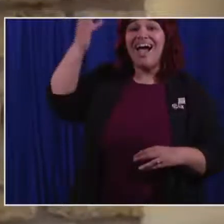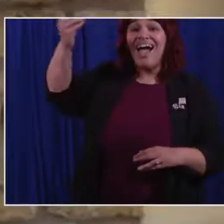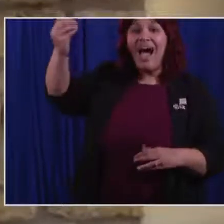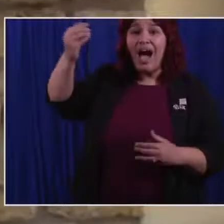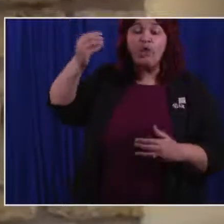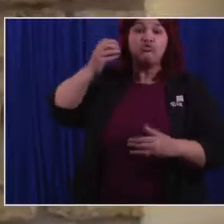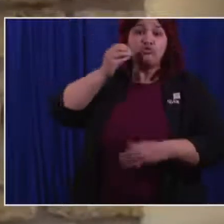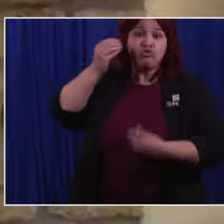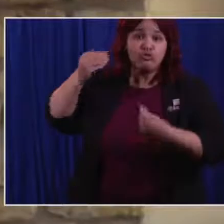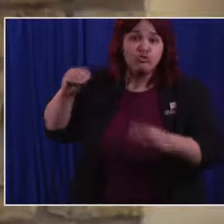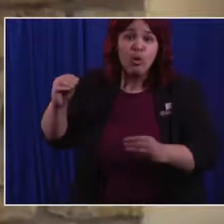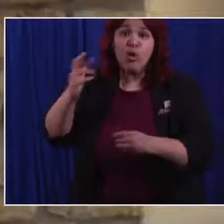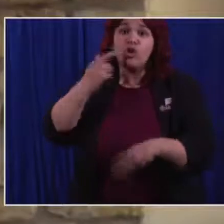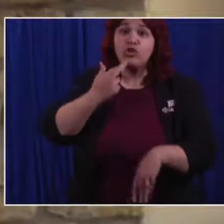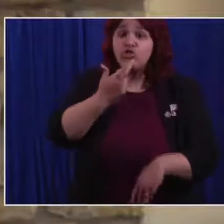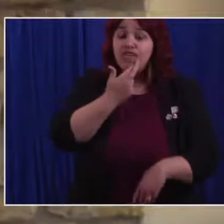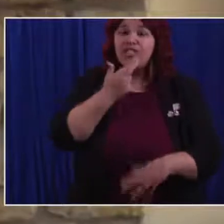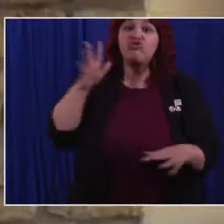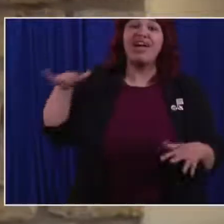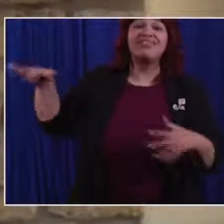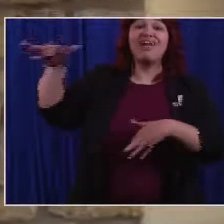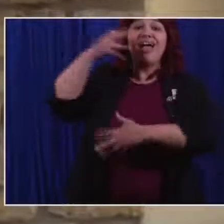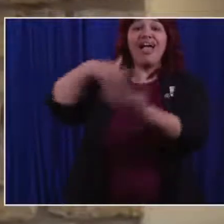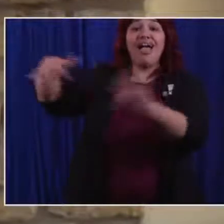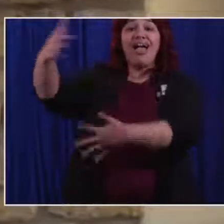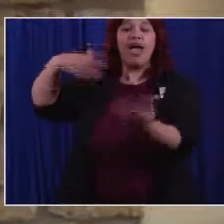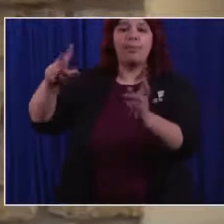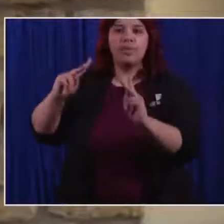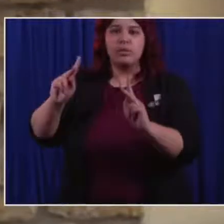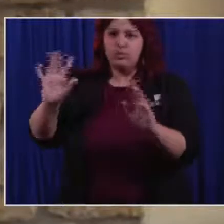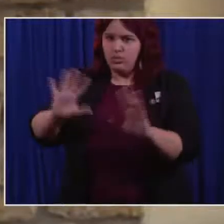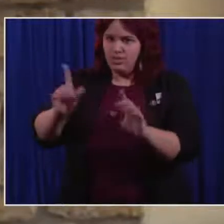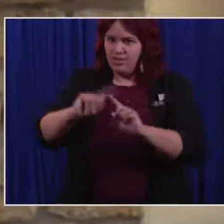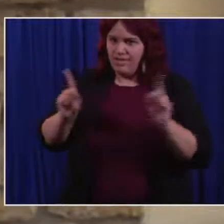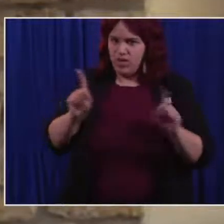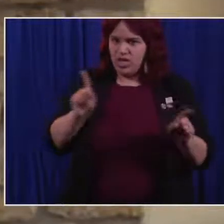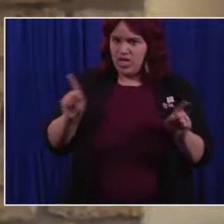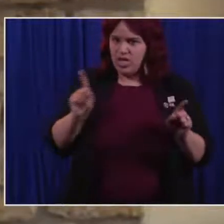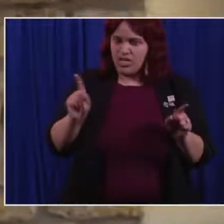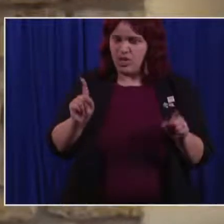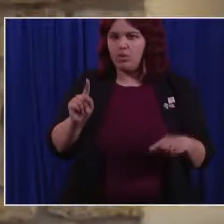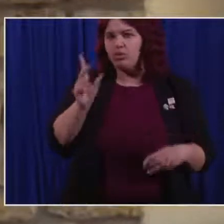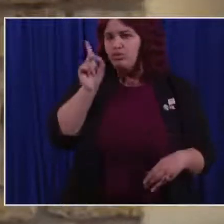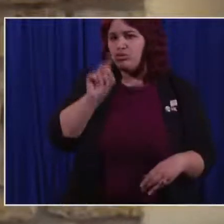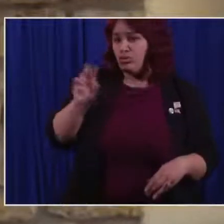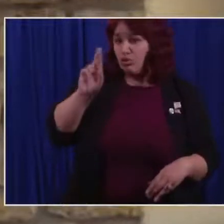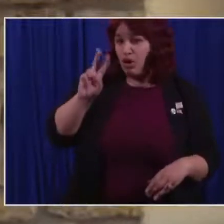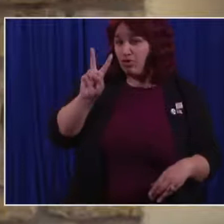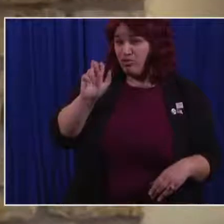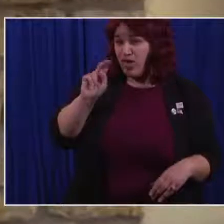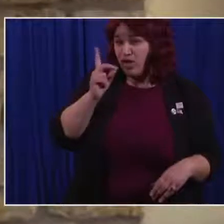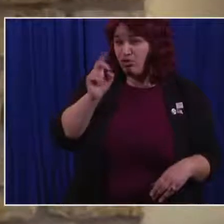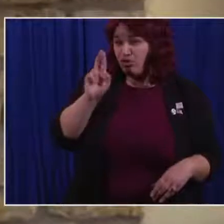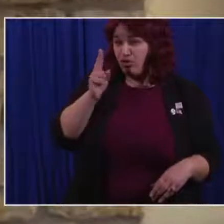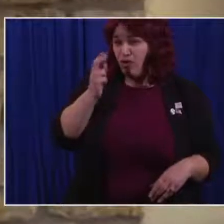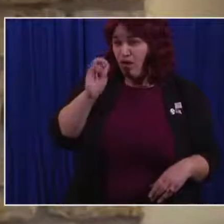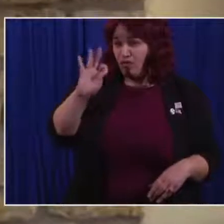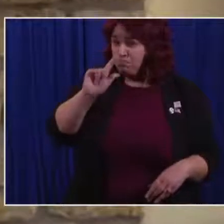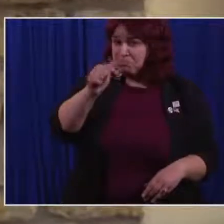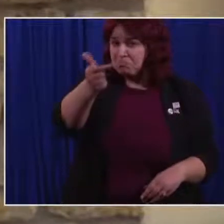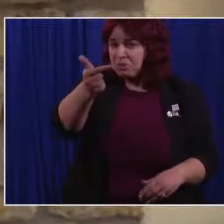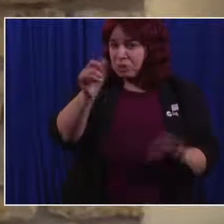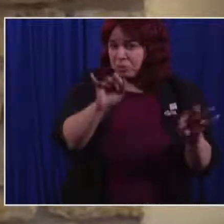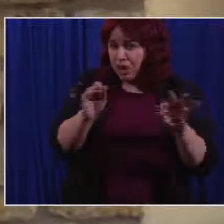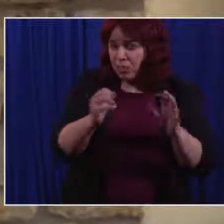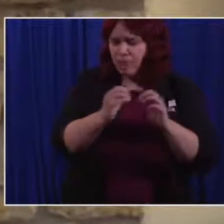Vanderhoff, maybe you can give us some more details on what the CDC is saying and how that applies to us. Yeah, thank you very much, Governor.